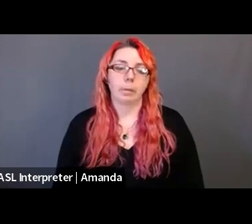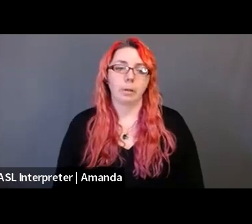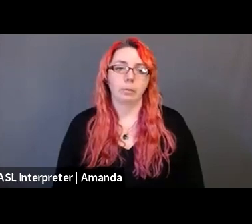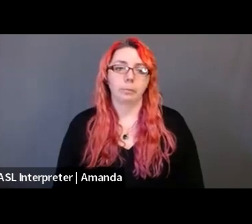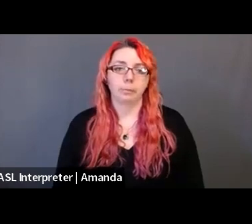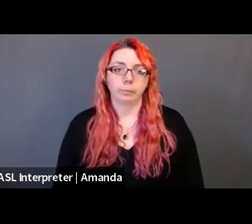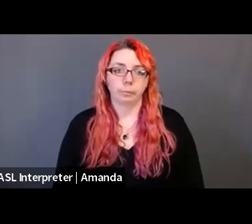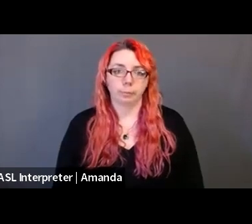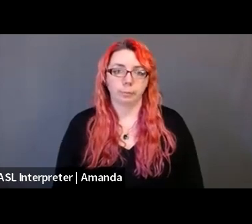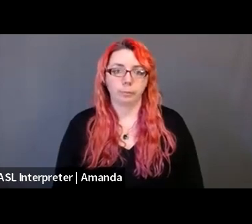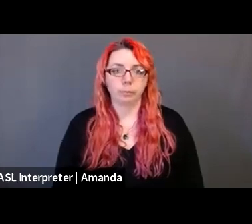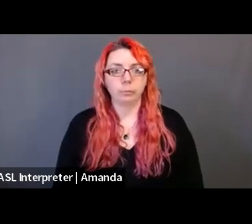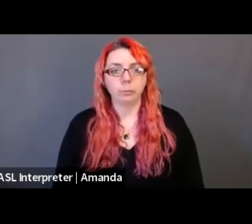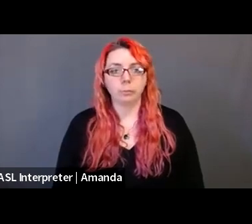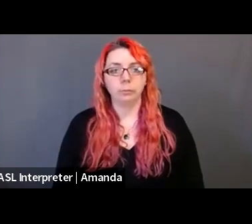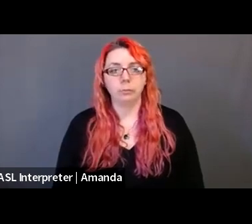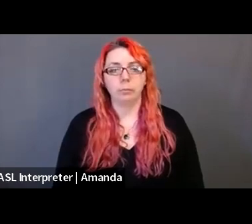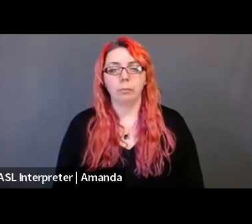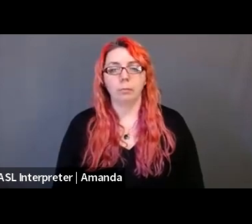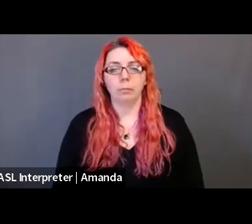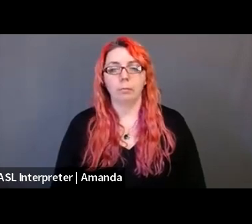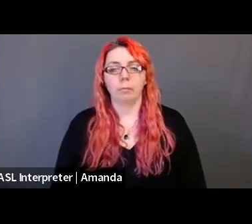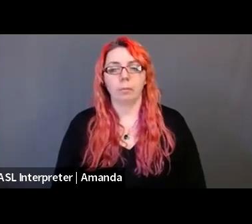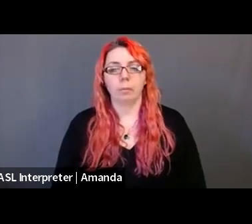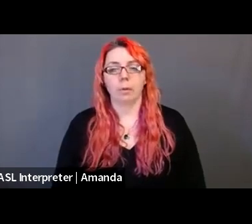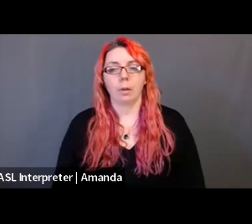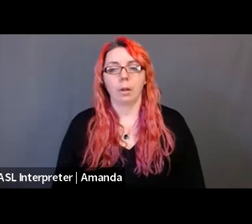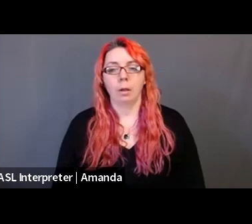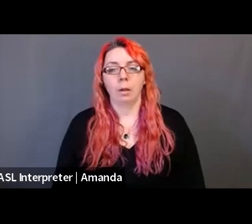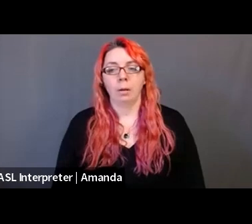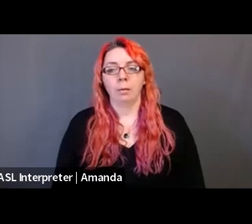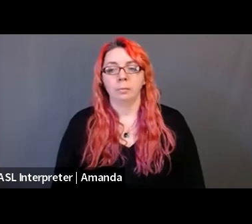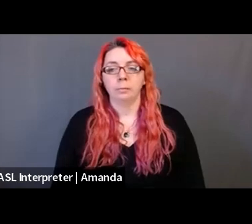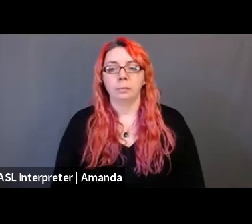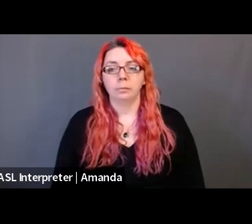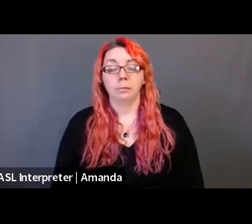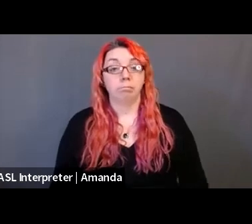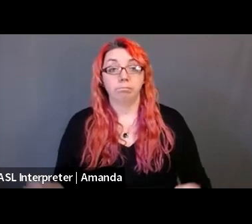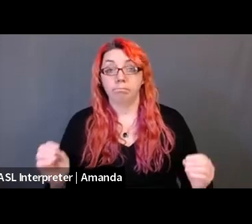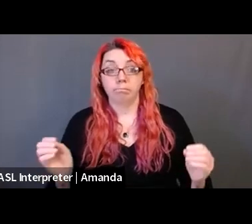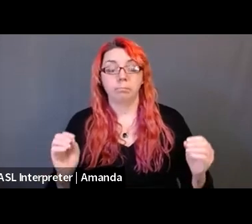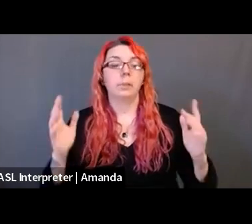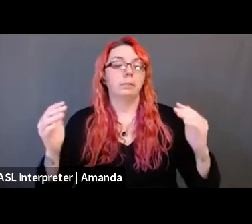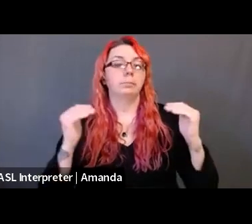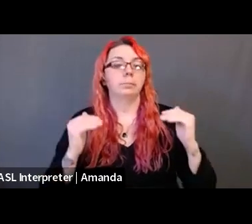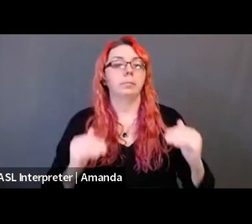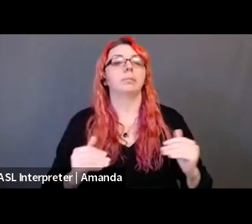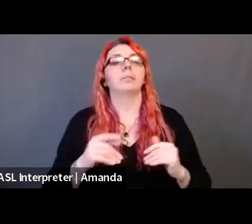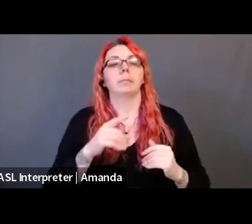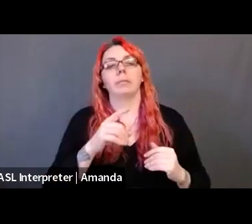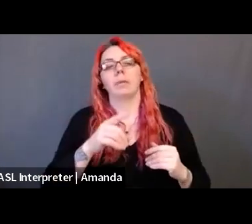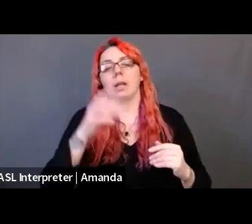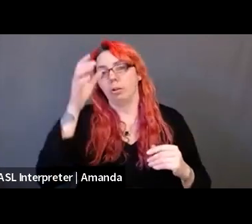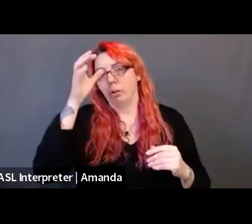And whenever there's pause and I'm mindful of time, I move on. And so I'll just go to this idea of tone